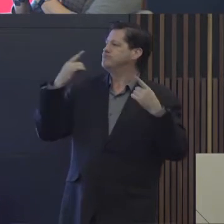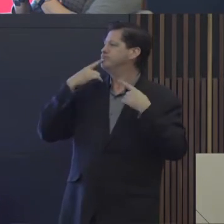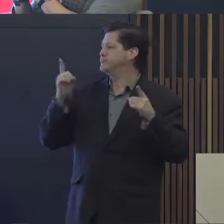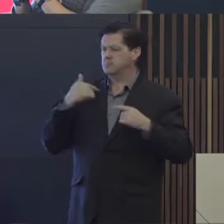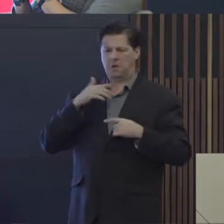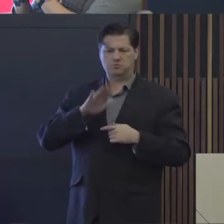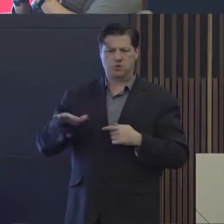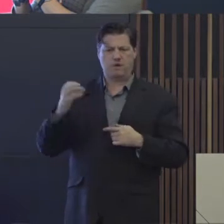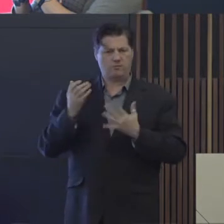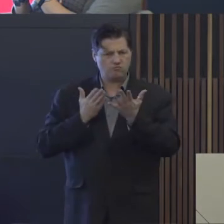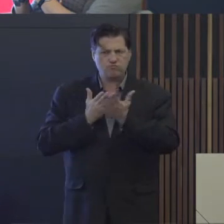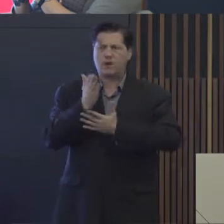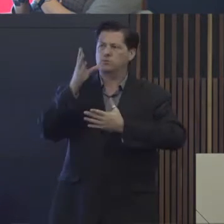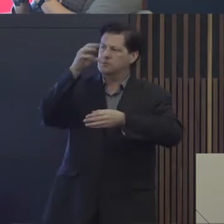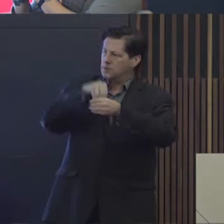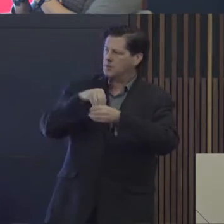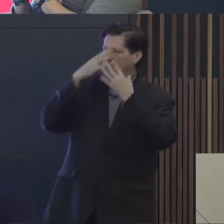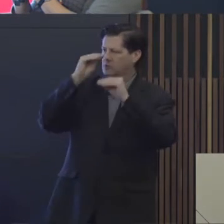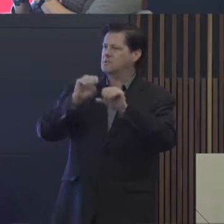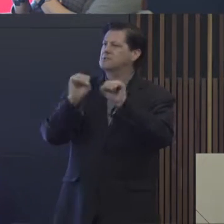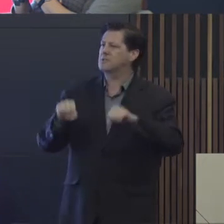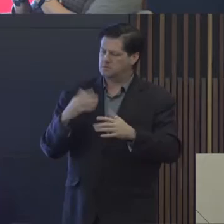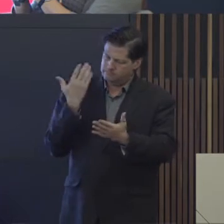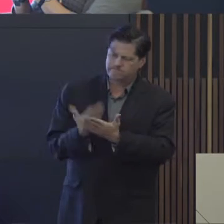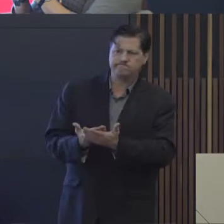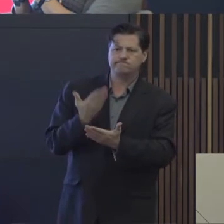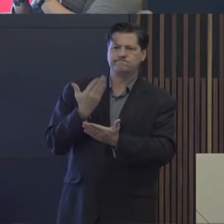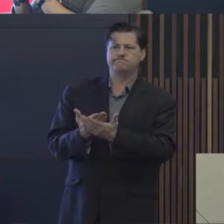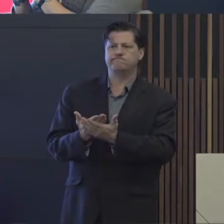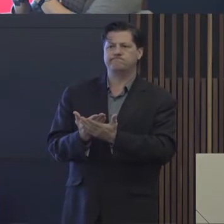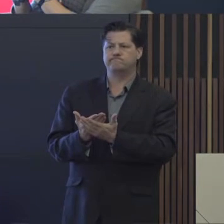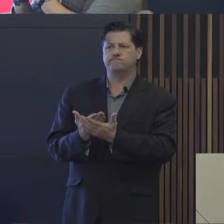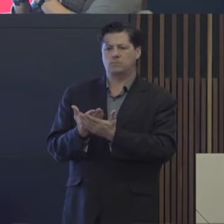a community system, the community school,